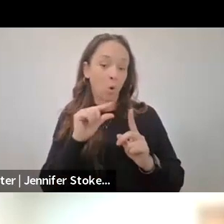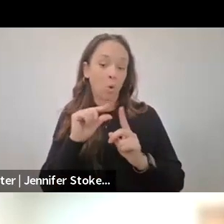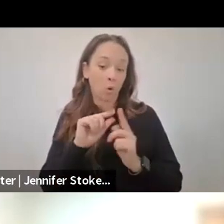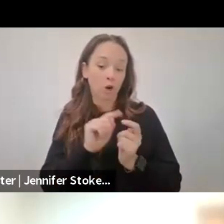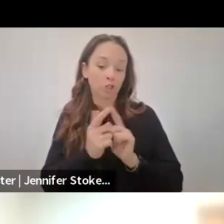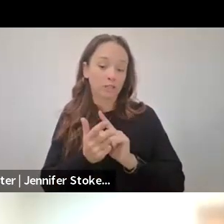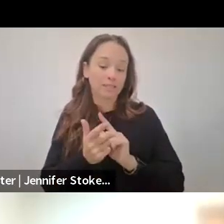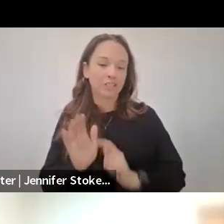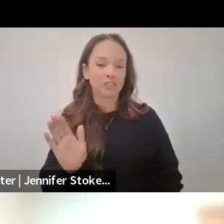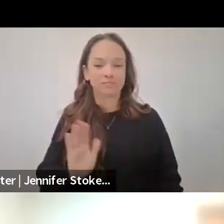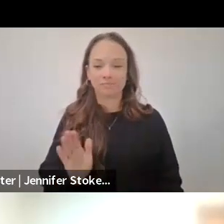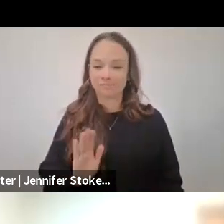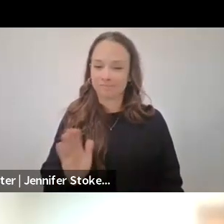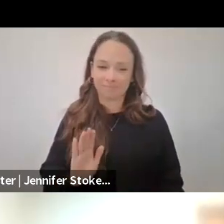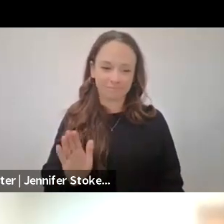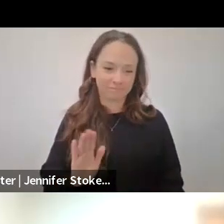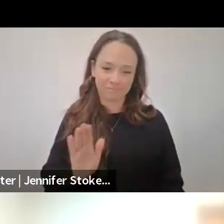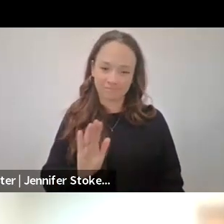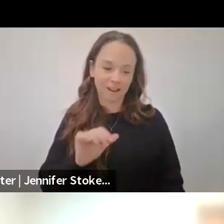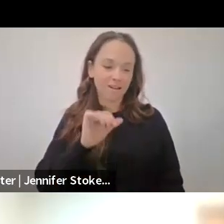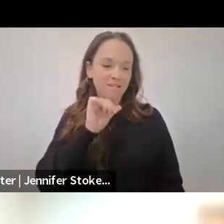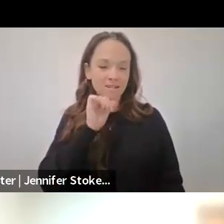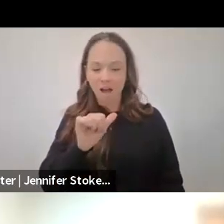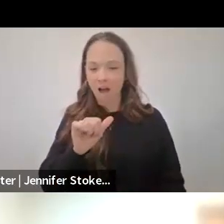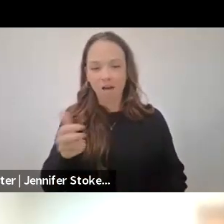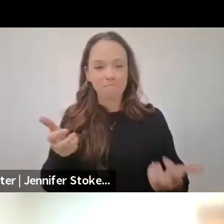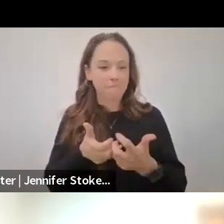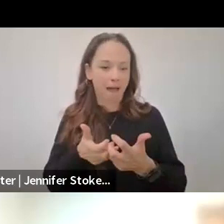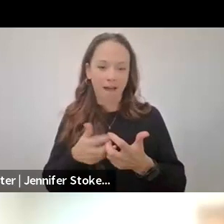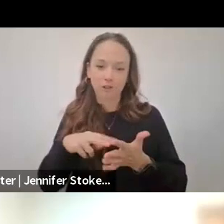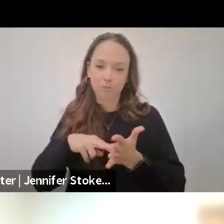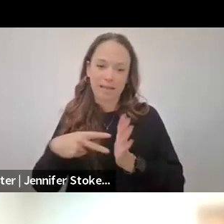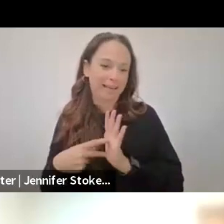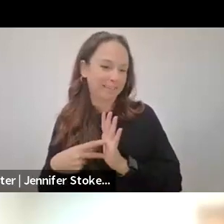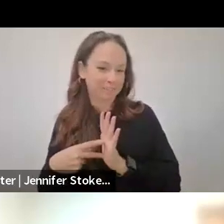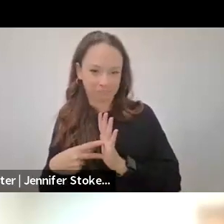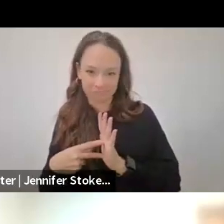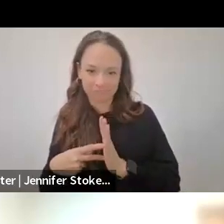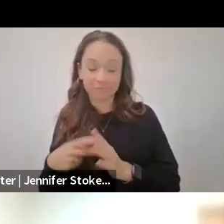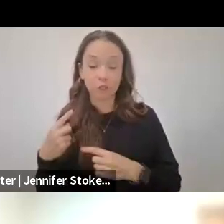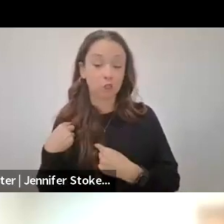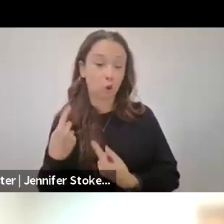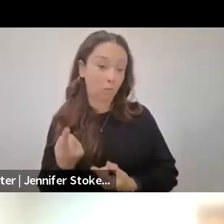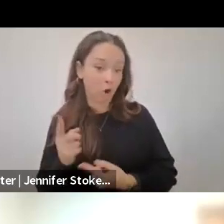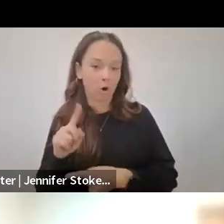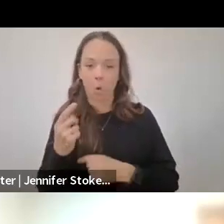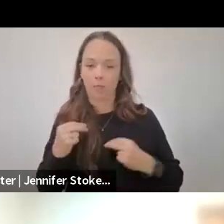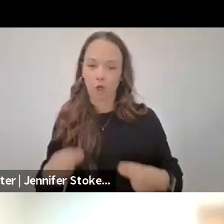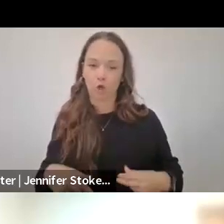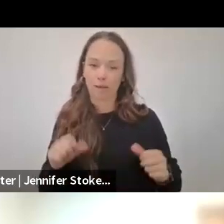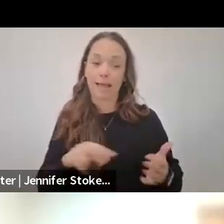not cut it. It has to be meaning for meaning, and that so far can only come from humans.